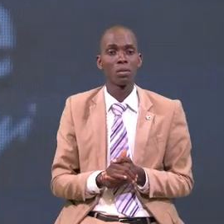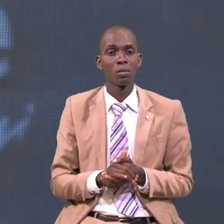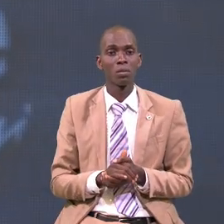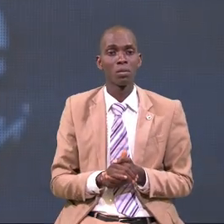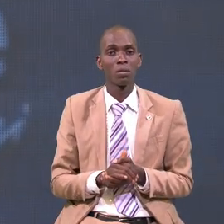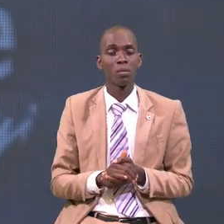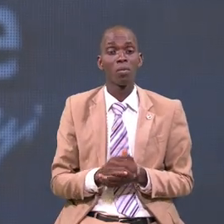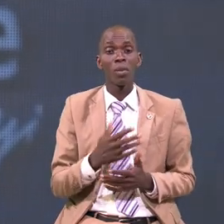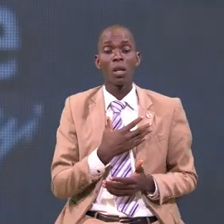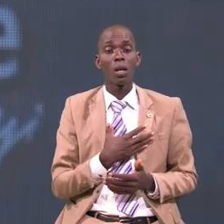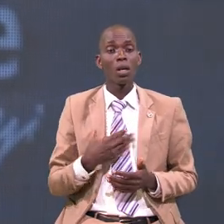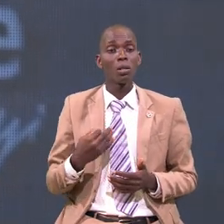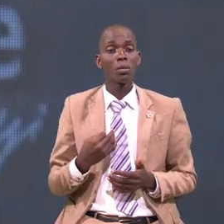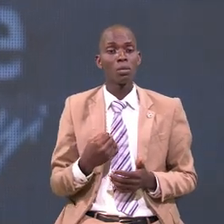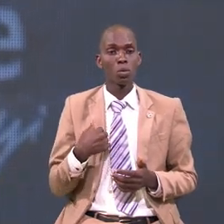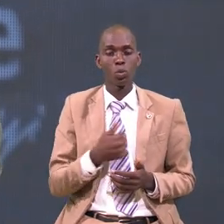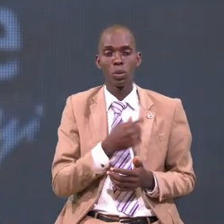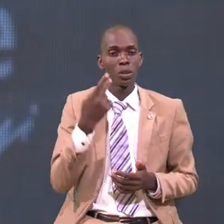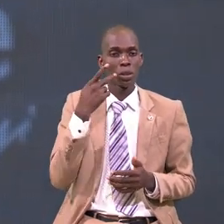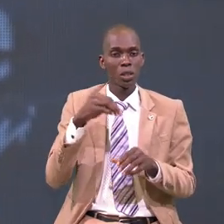And then we're told in